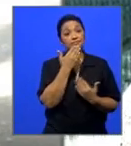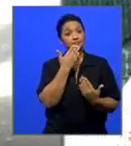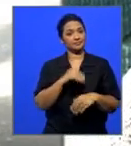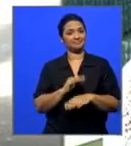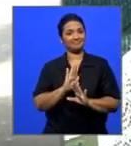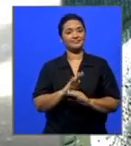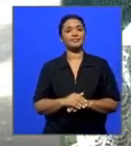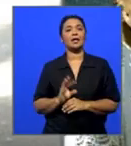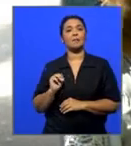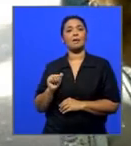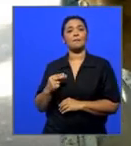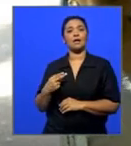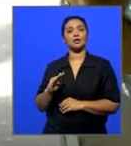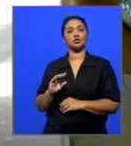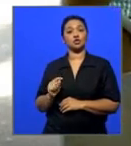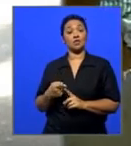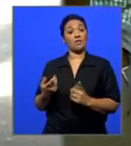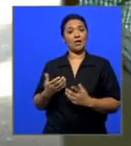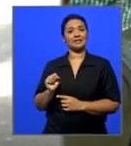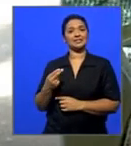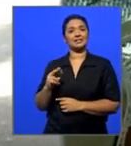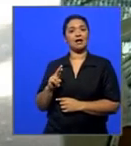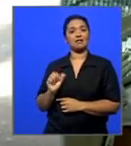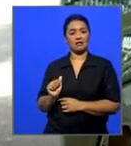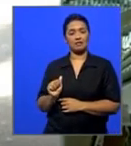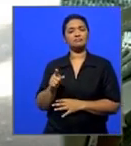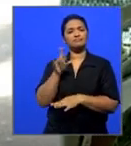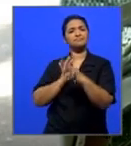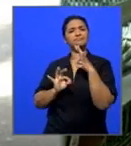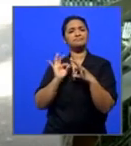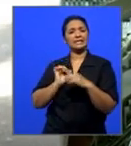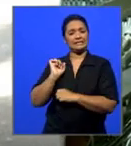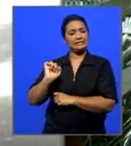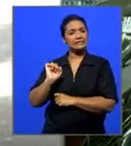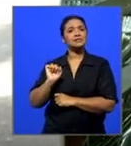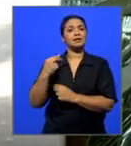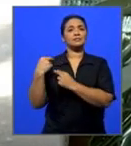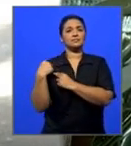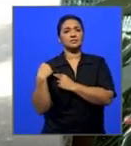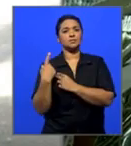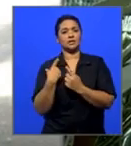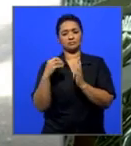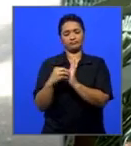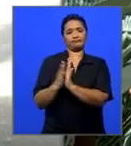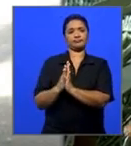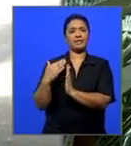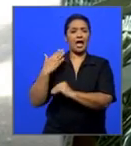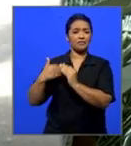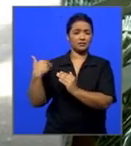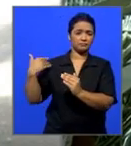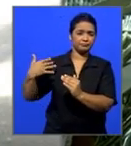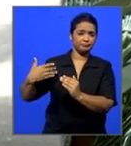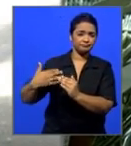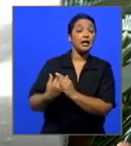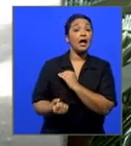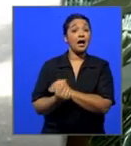your time. That was Mabato Ramagoshi of SADA explaining to us how the organization will be documenting everything that has